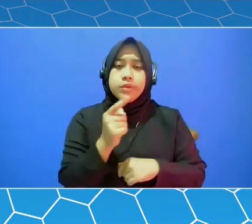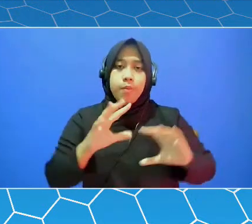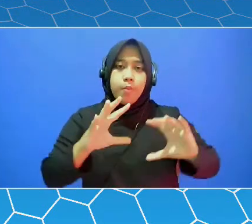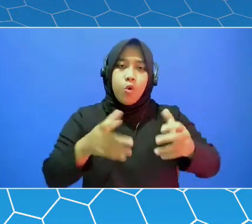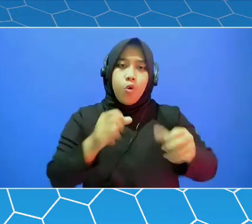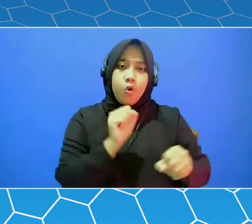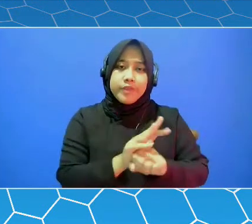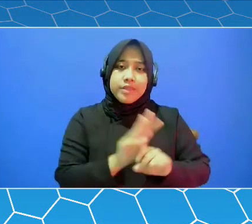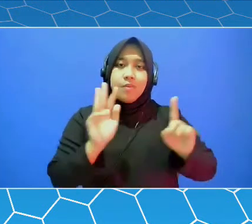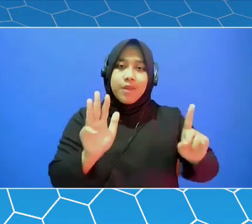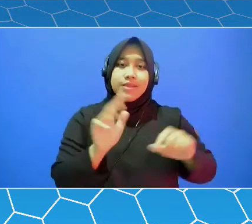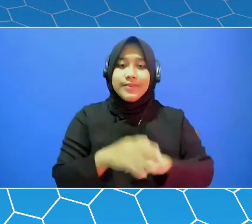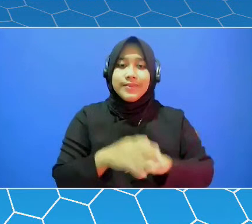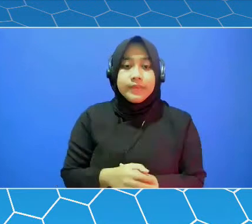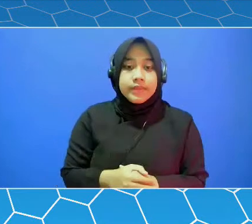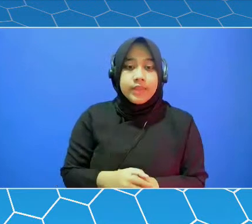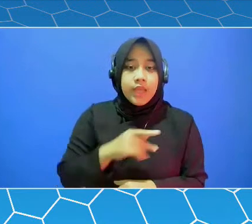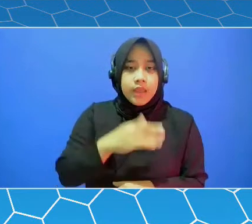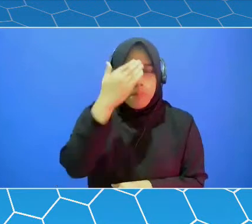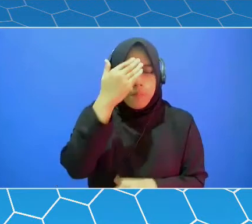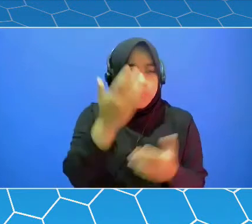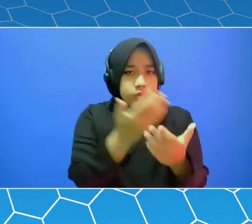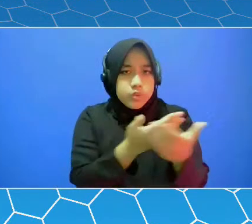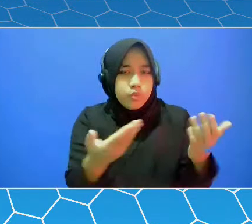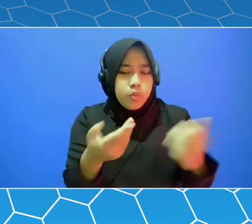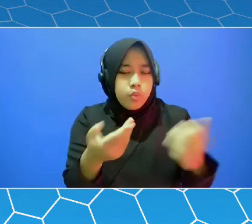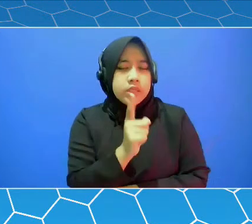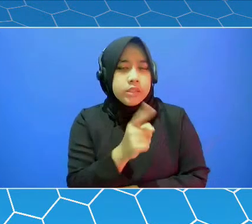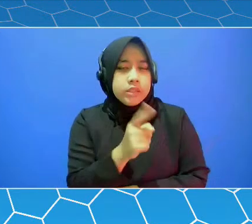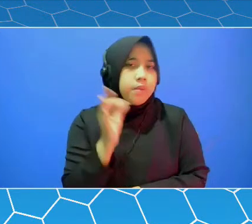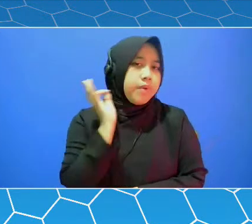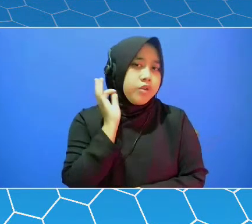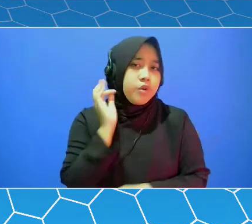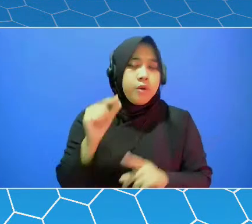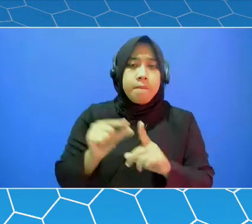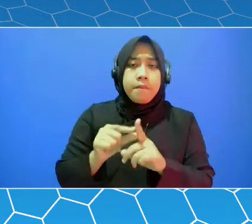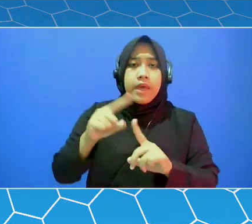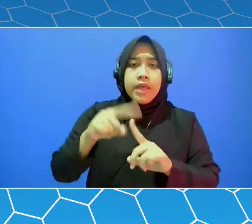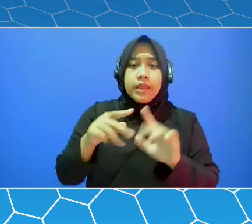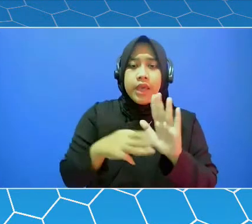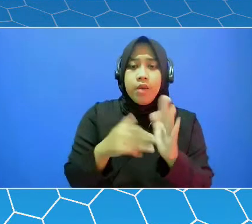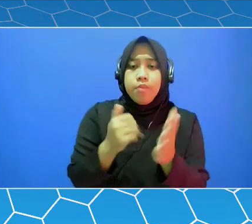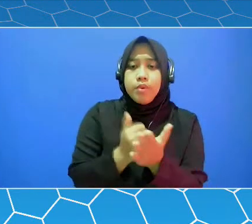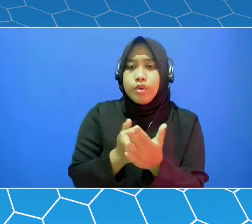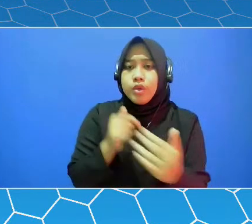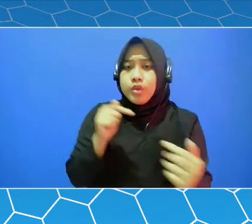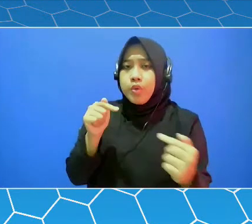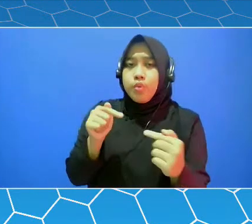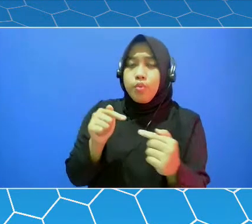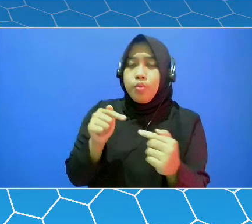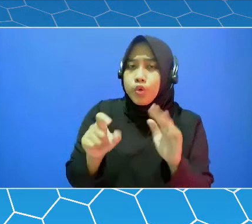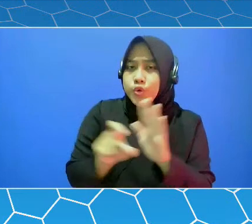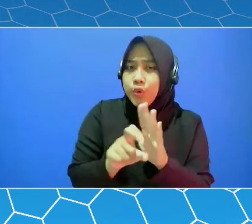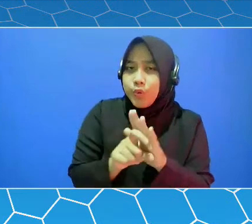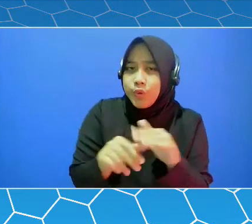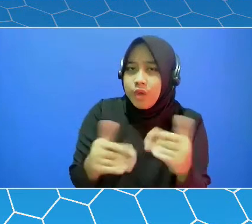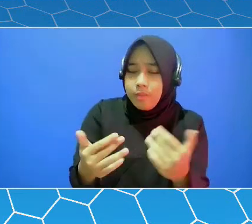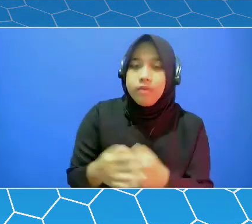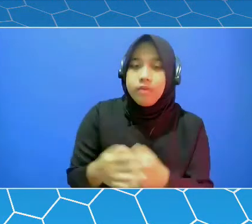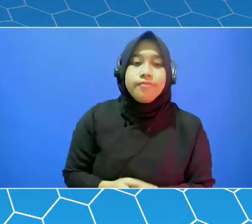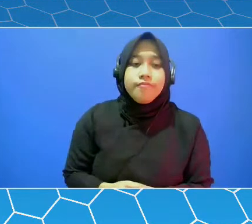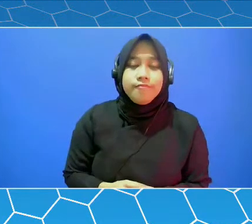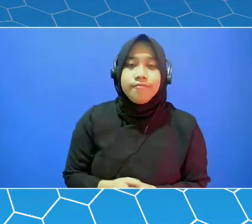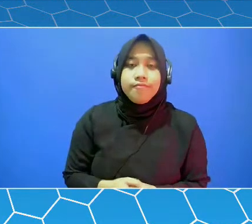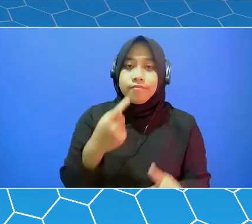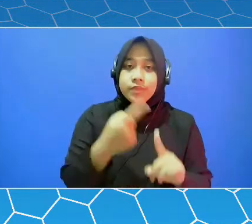As we all know, the risk factors of the NCD are actually intercorrelating. For the example, lack of physical activity are well proven as the risk factors